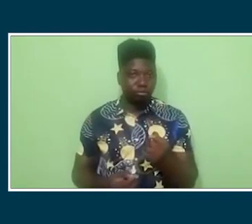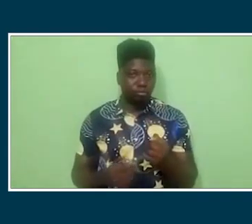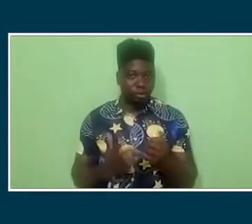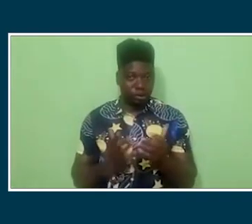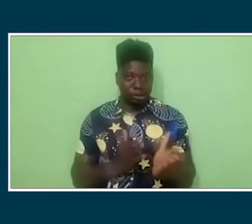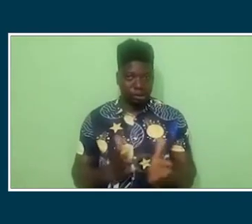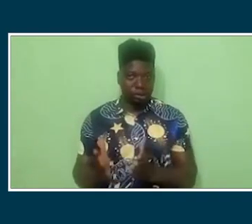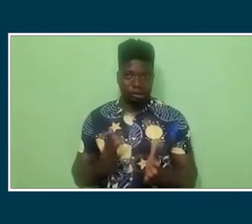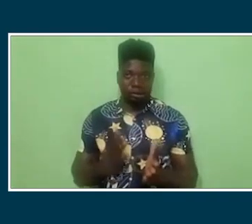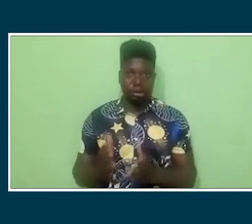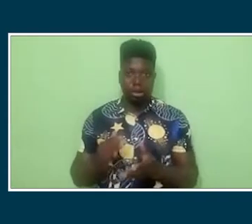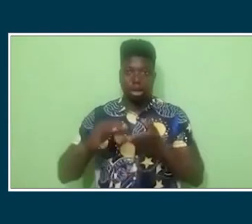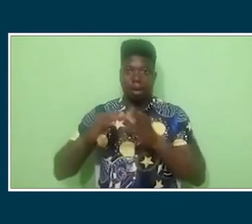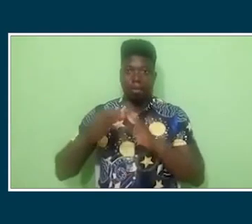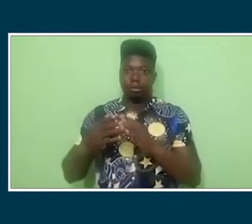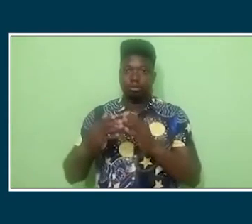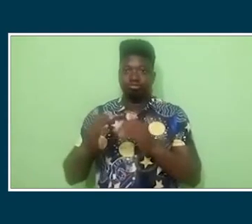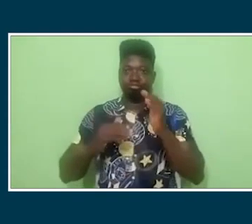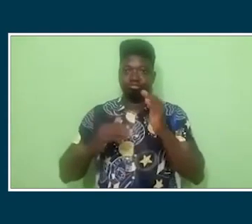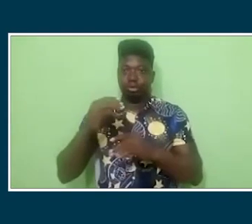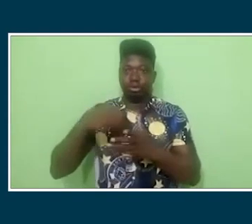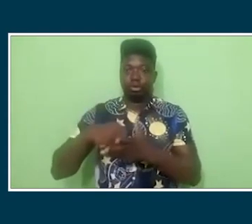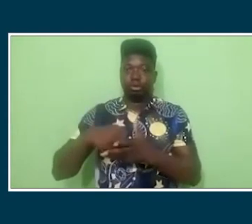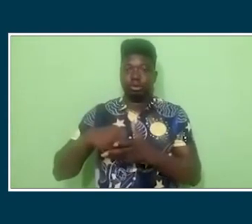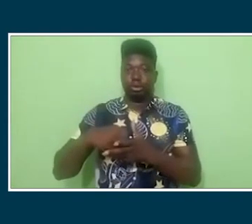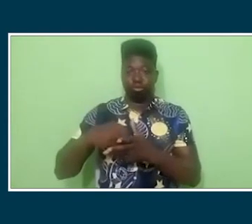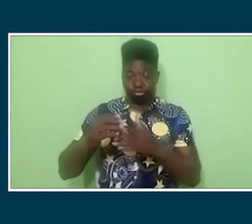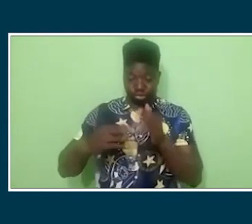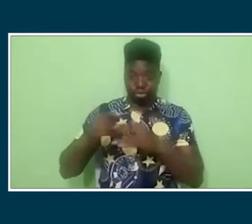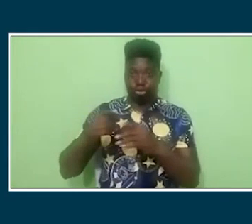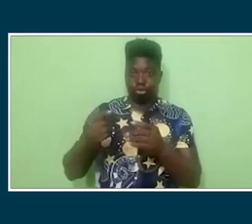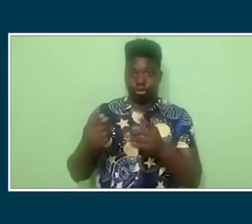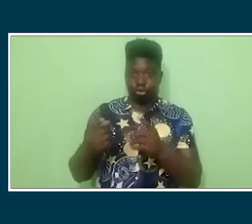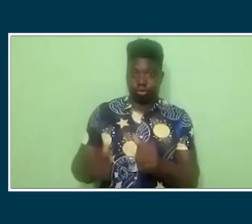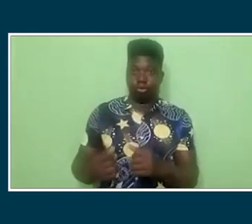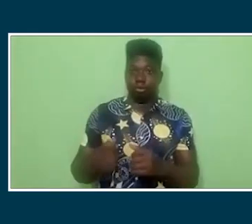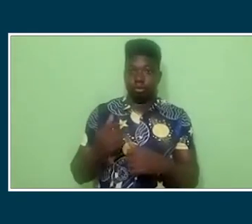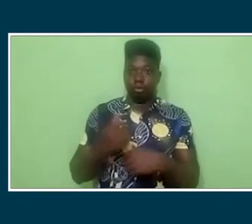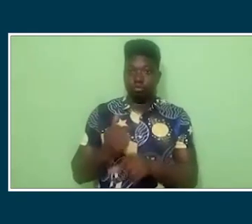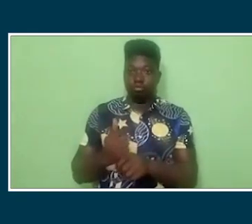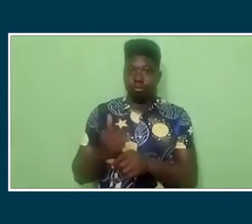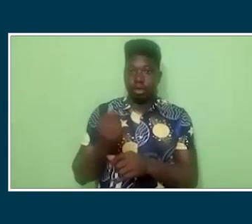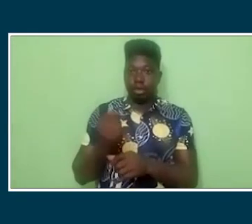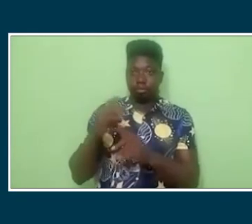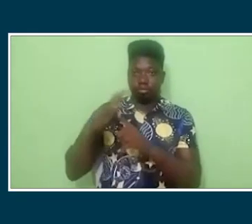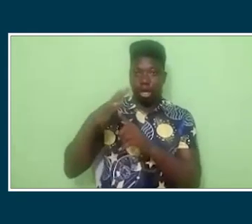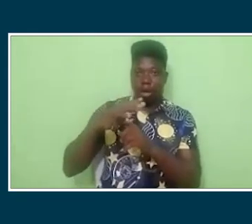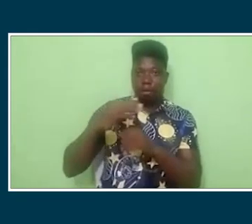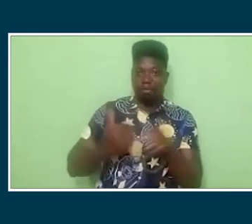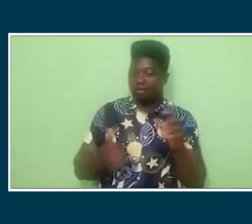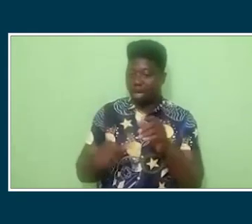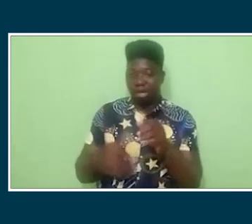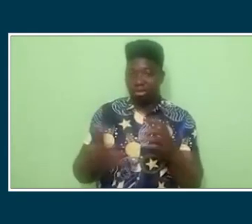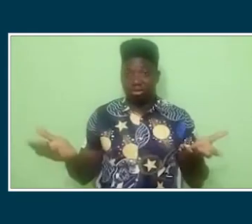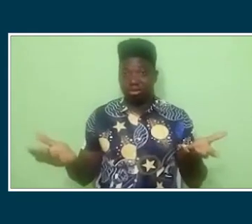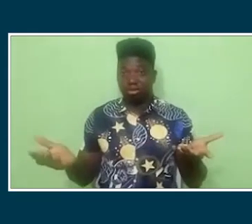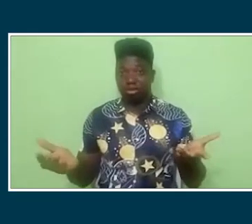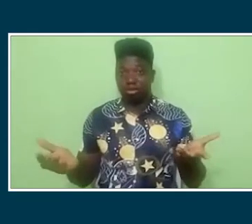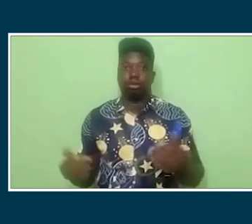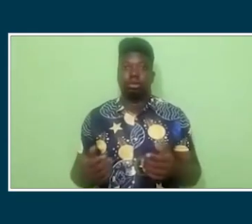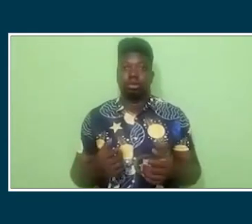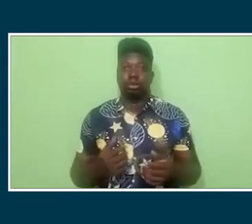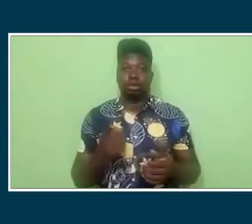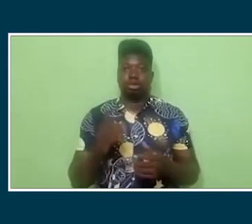Intentional community building immediately. Make that the priority before anything else. In your workplace,